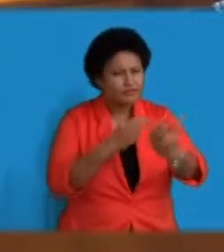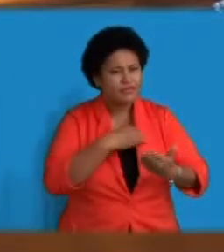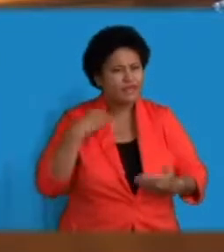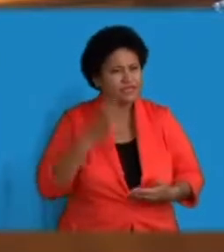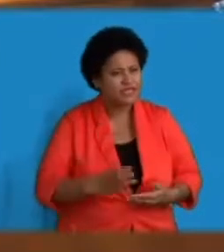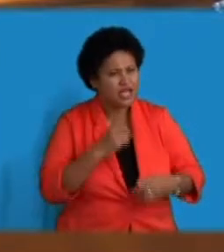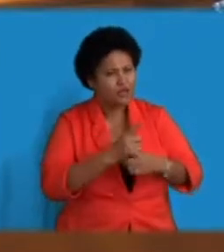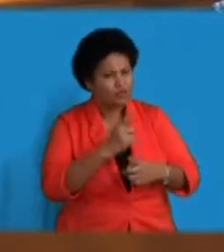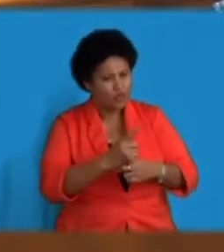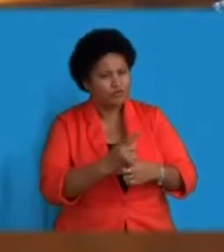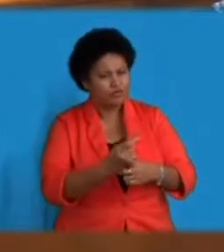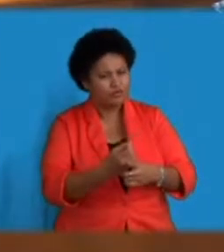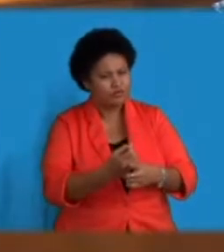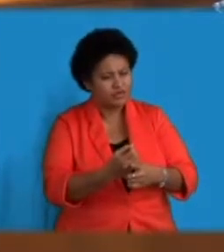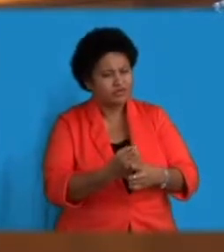talked about